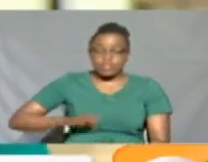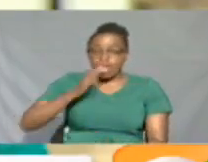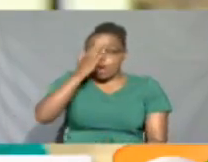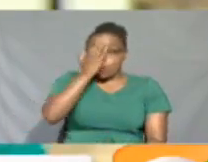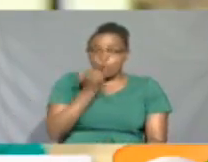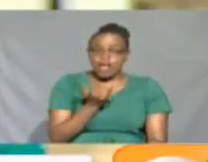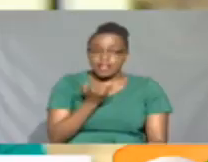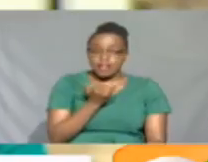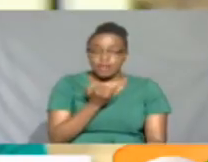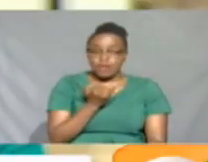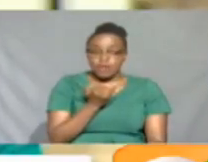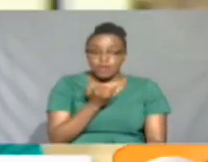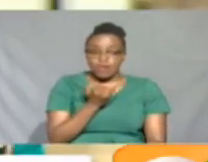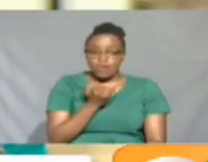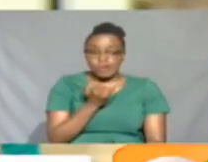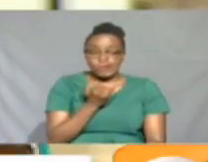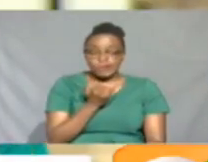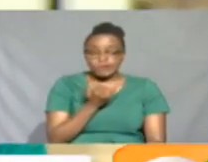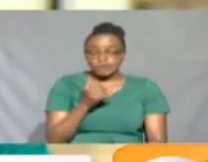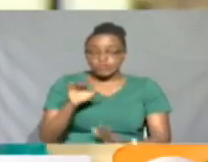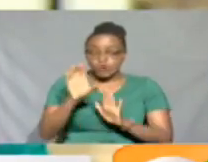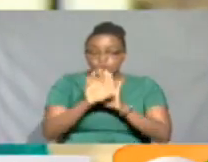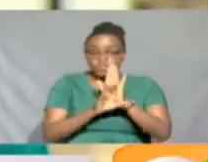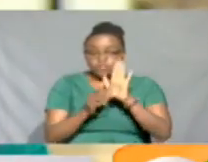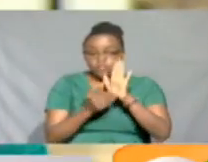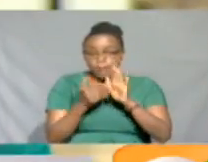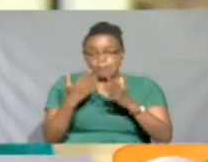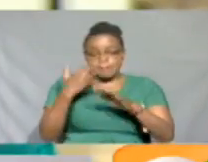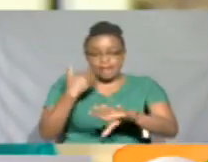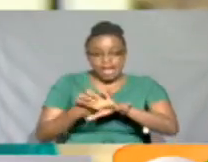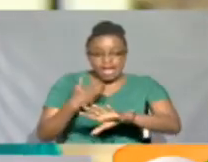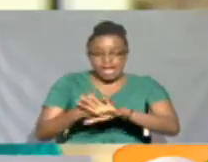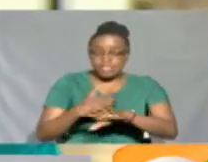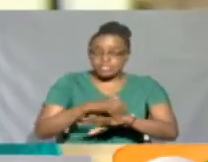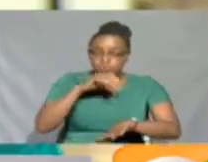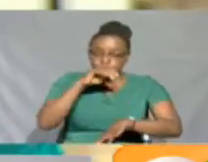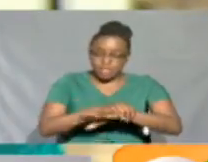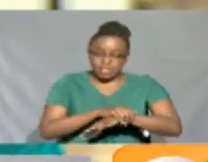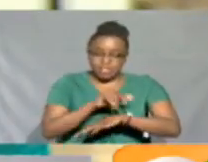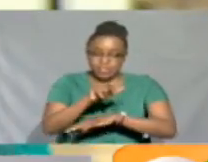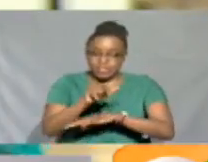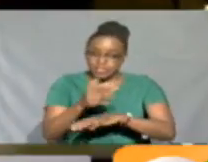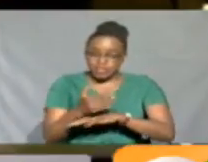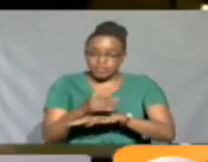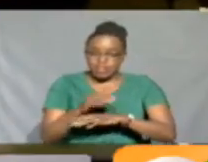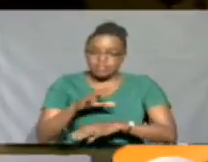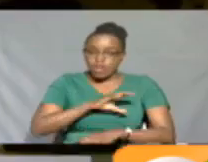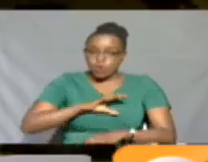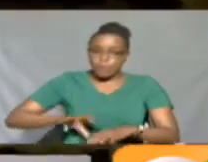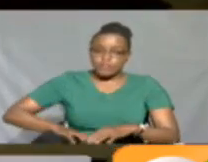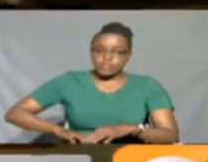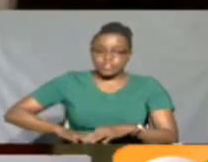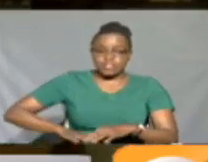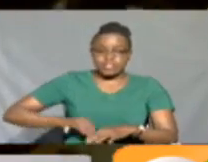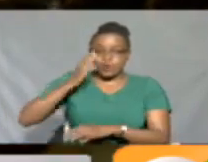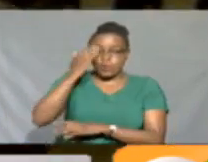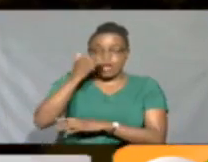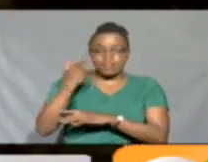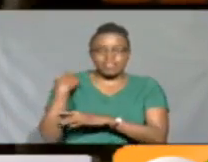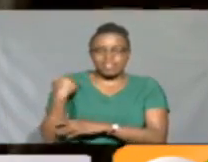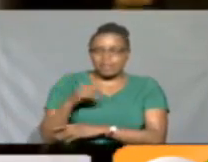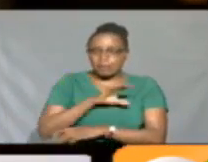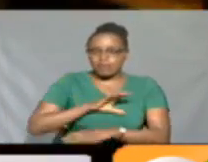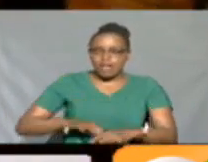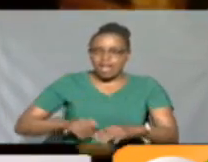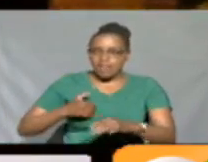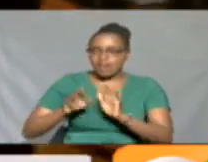because in the constitution it might be hard to have such a commission, yeah, because the number of commissions, there's